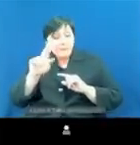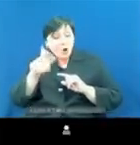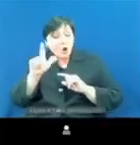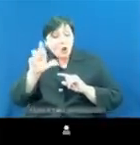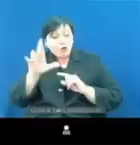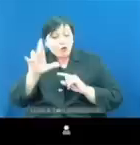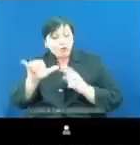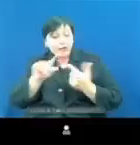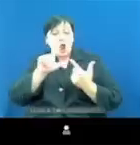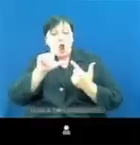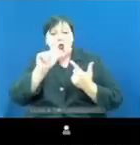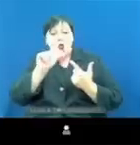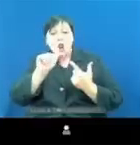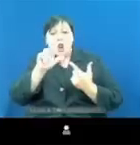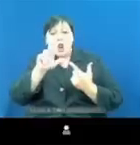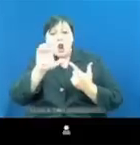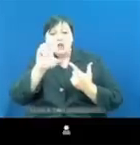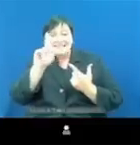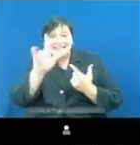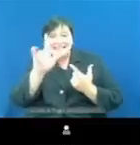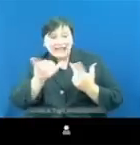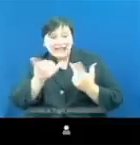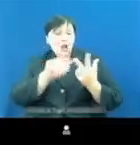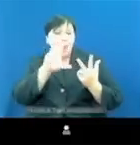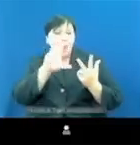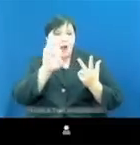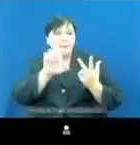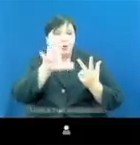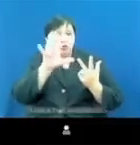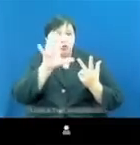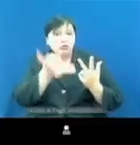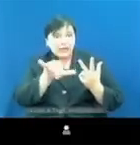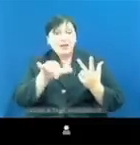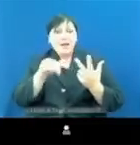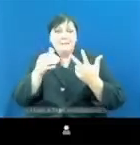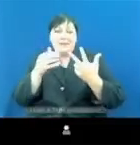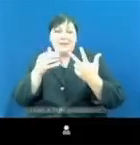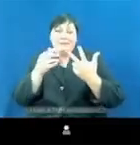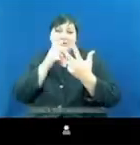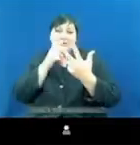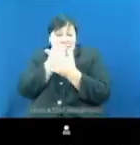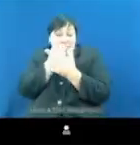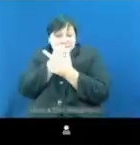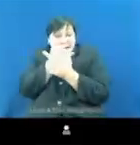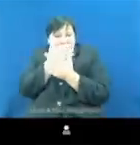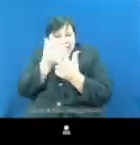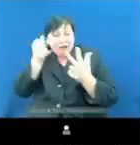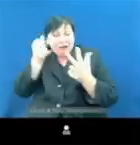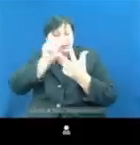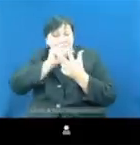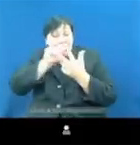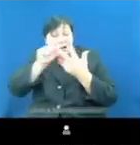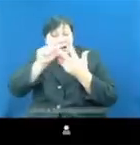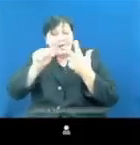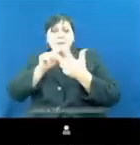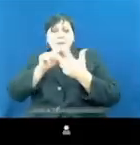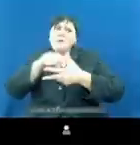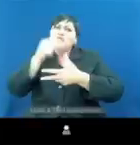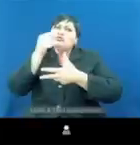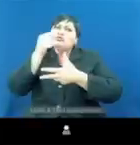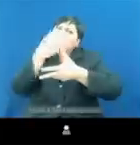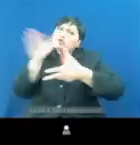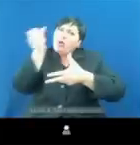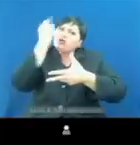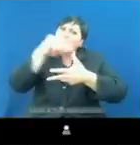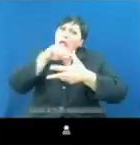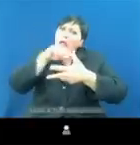don't necessarily need to have to understand all of the differences, but you have to recognize the words, and if they are going to be an issue in the case that you're in, you